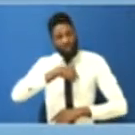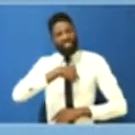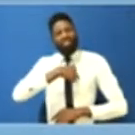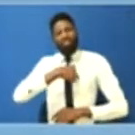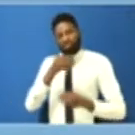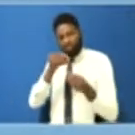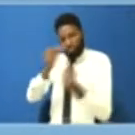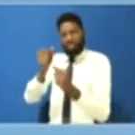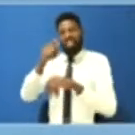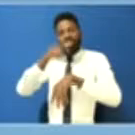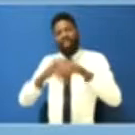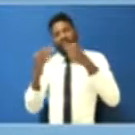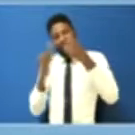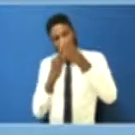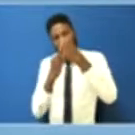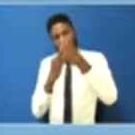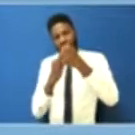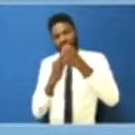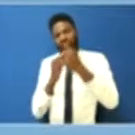a.m